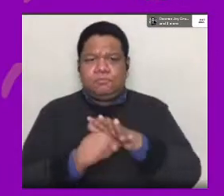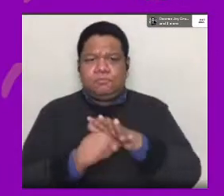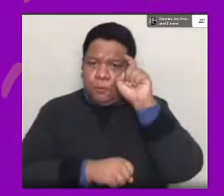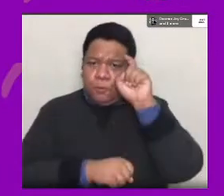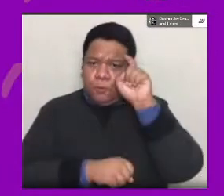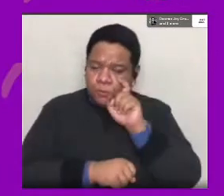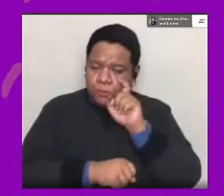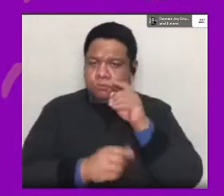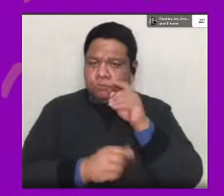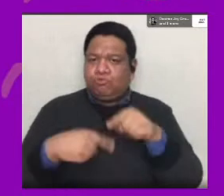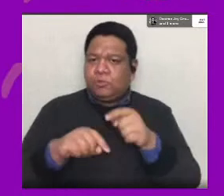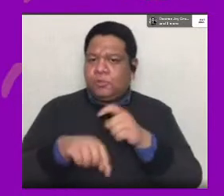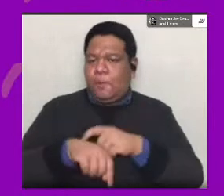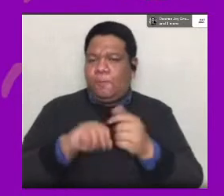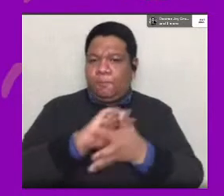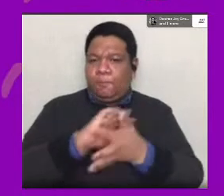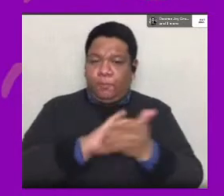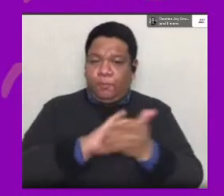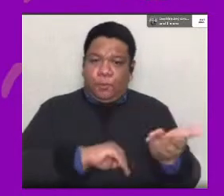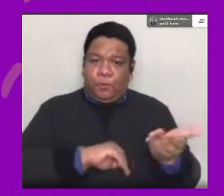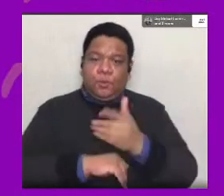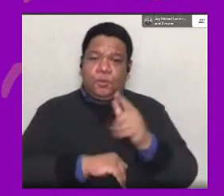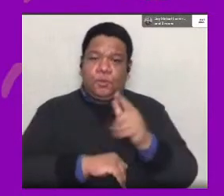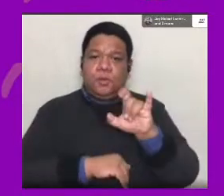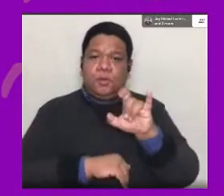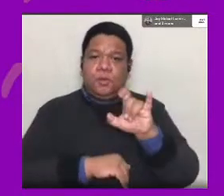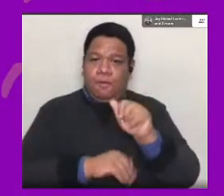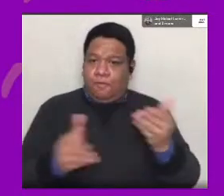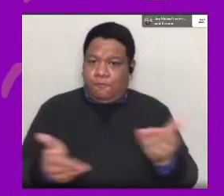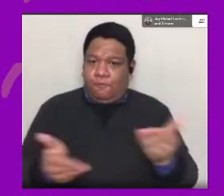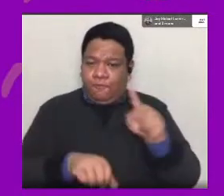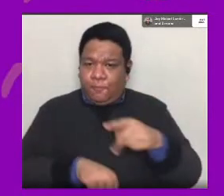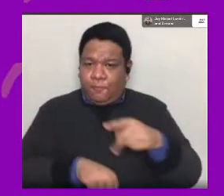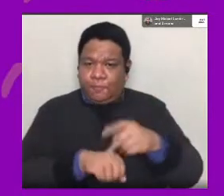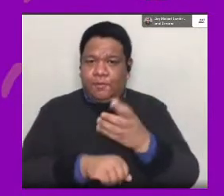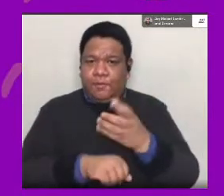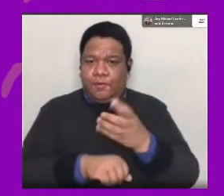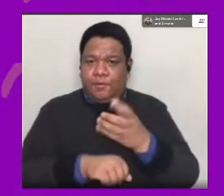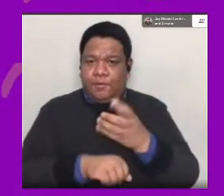me in welcoming Dr. Leila Judan to the Philippines and to this panel.